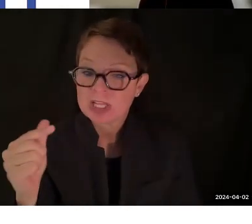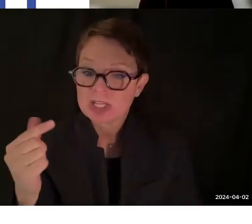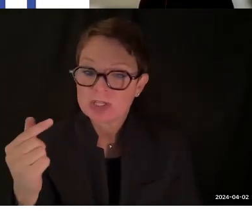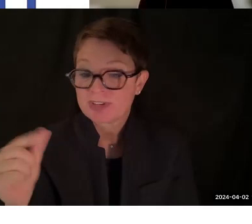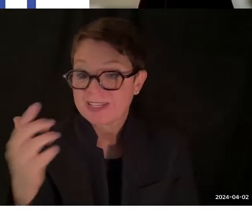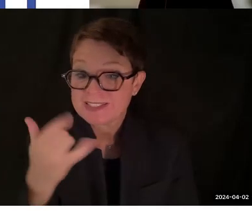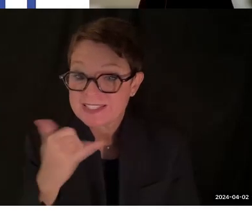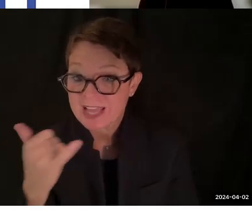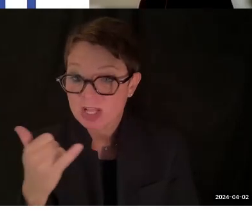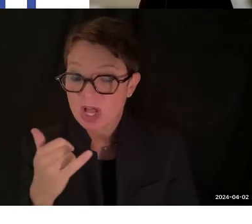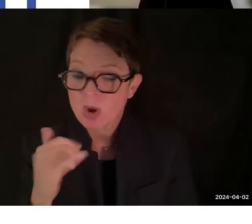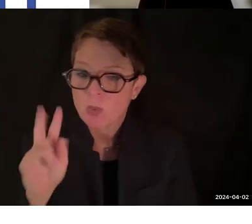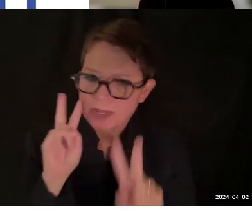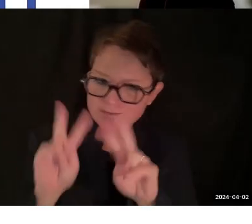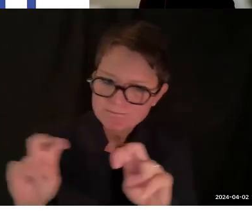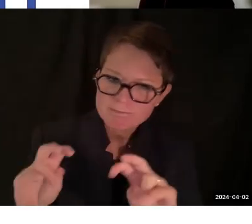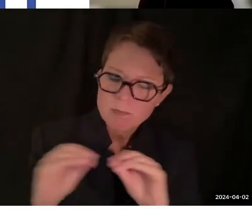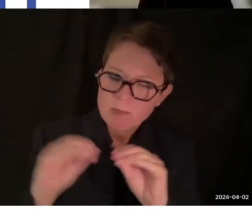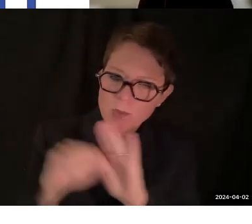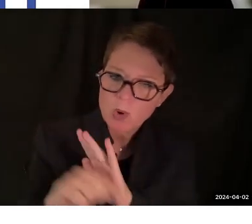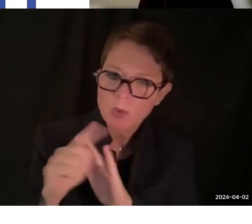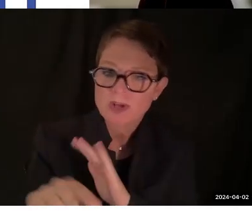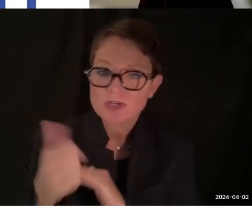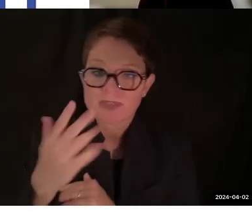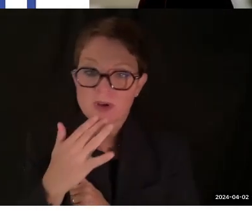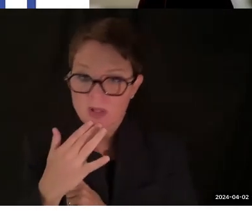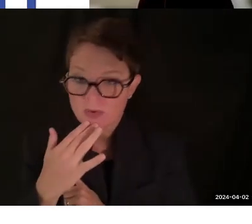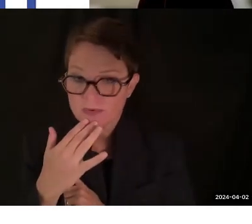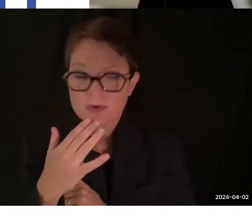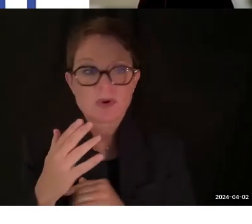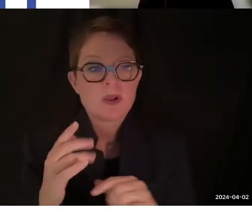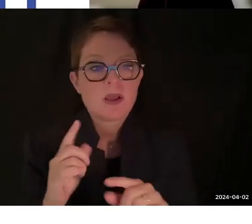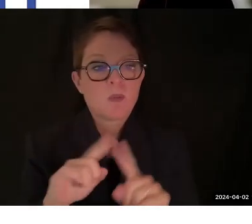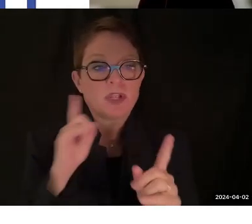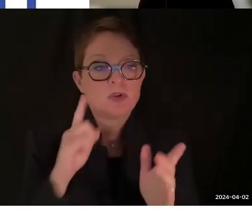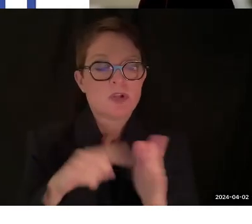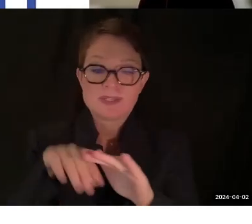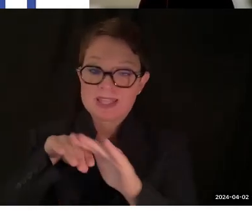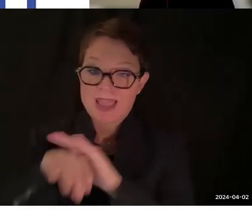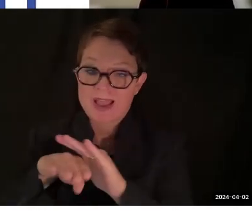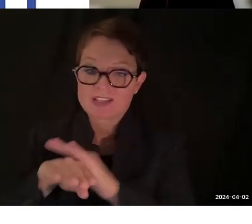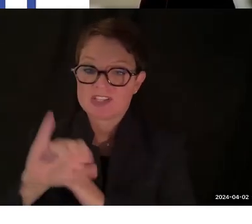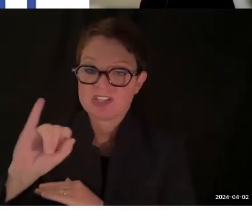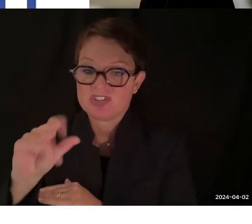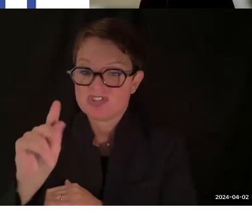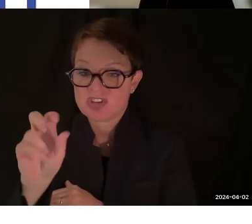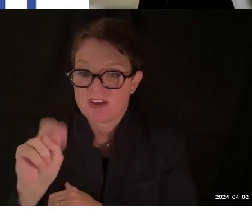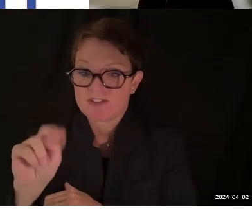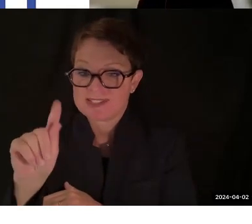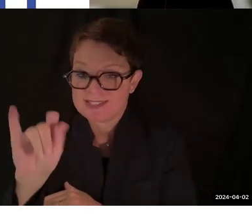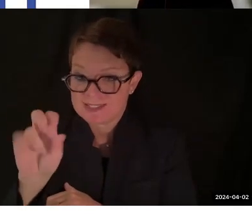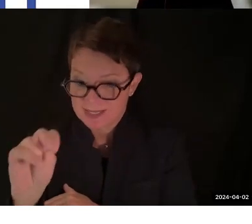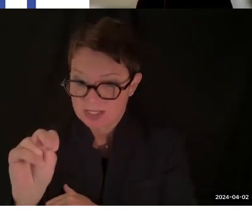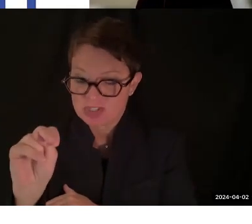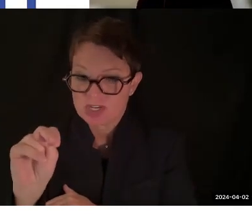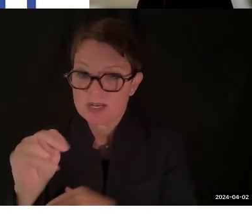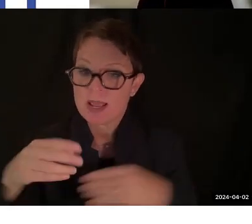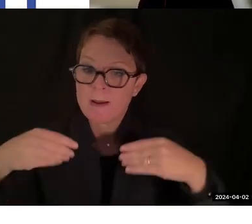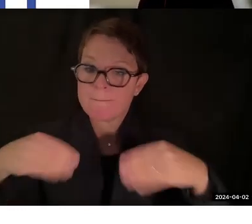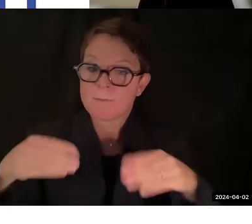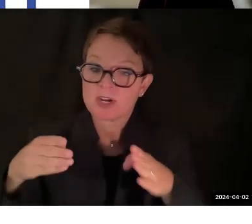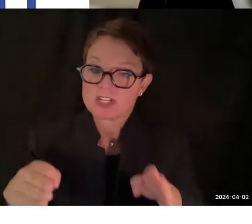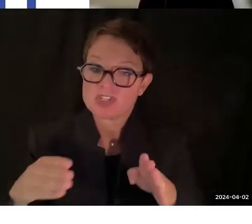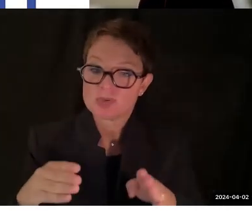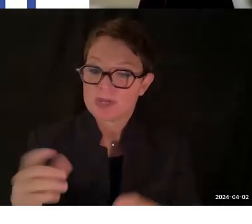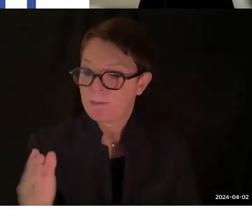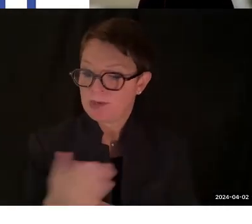greens, and other colors. And what you'll see at the access point from Jefferson Station and along Market Street at